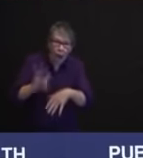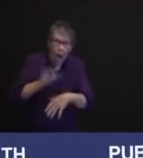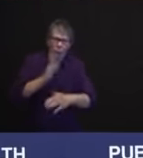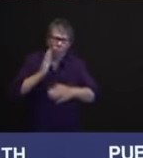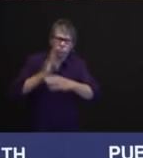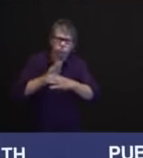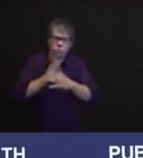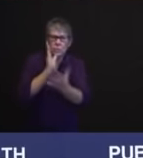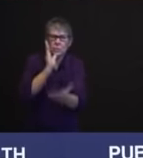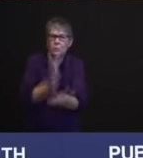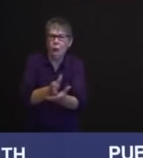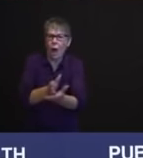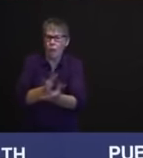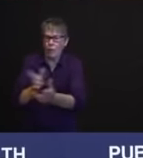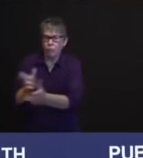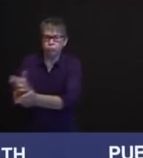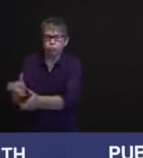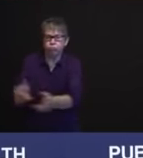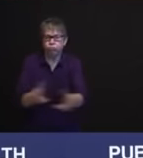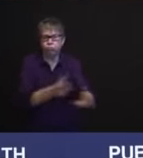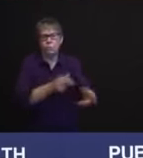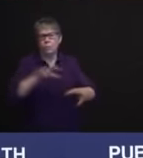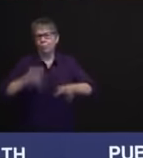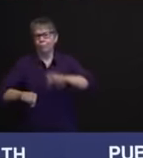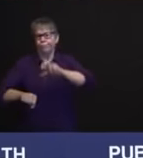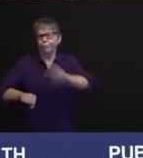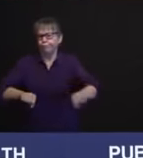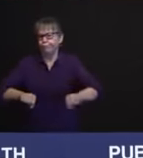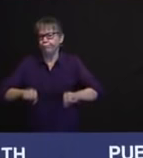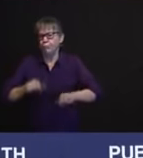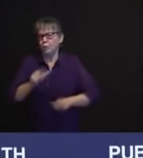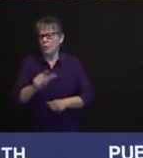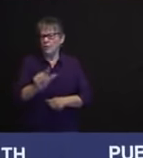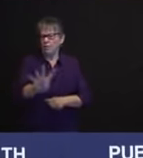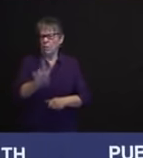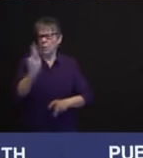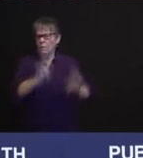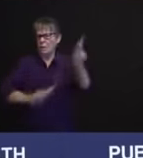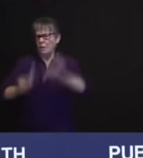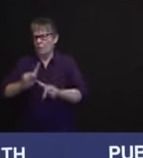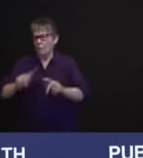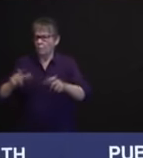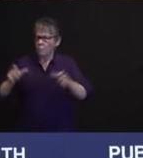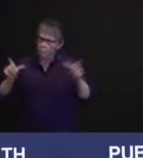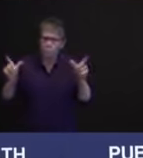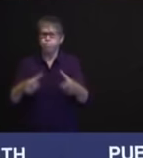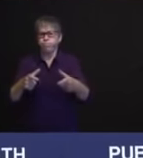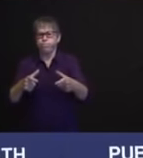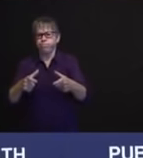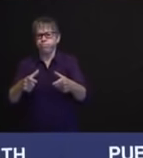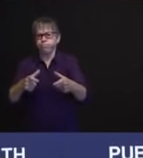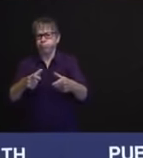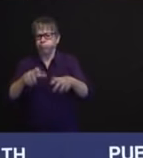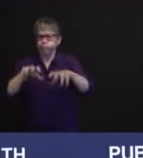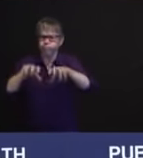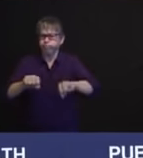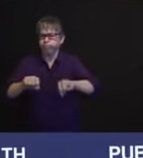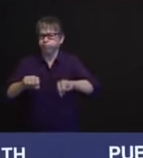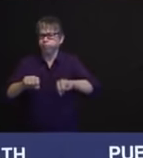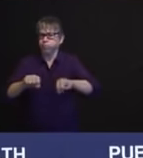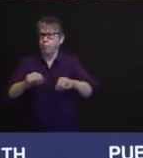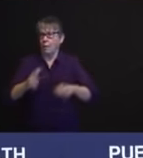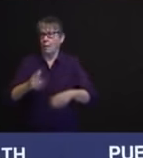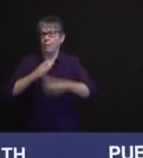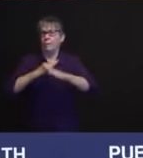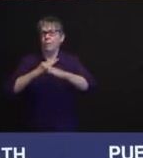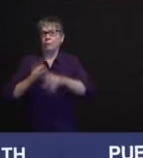what we believe was a retaliatory shooting. 7 weapons were recovered that night. The week before that, a straw purchaser from South Carolina